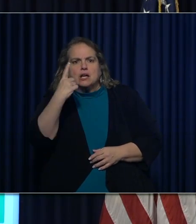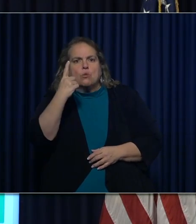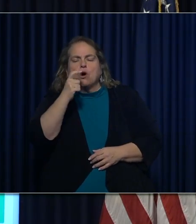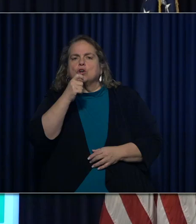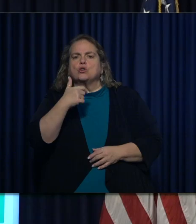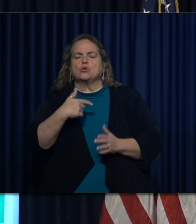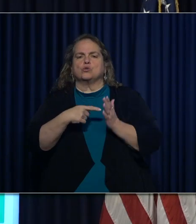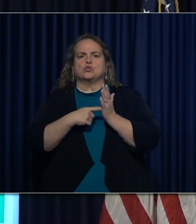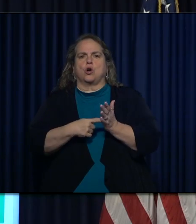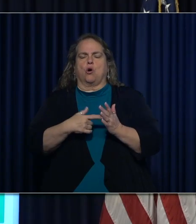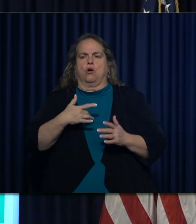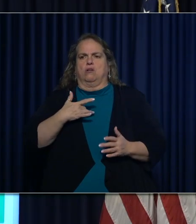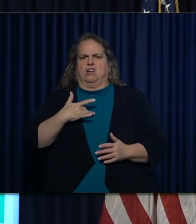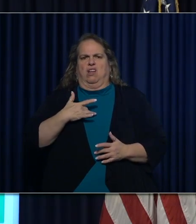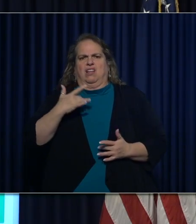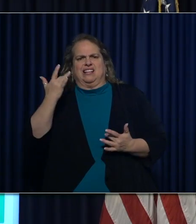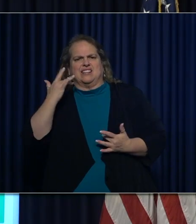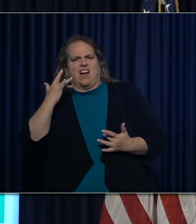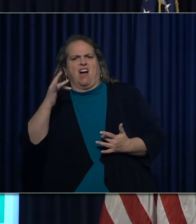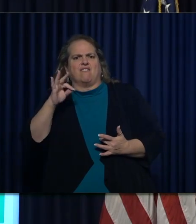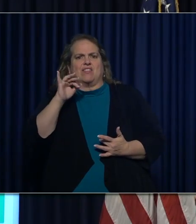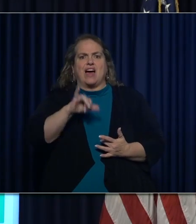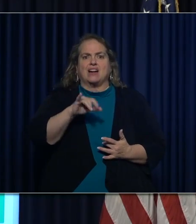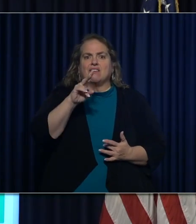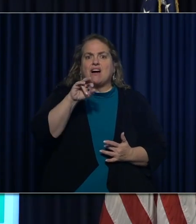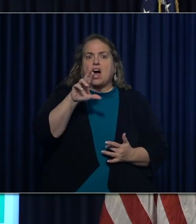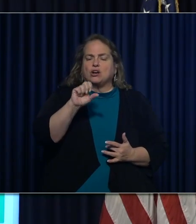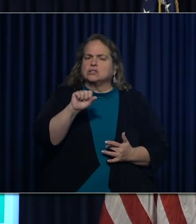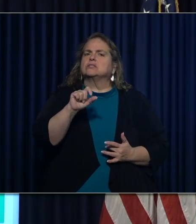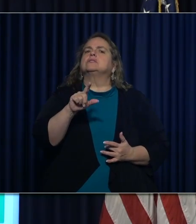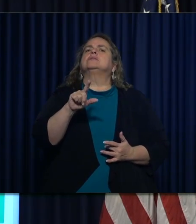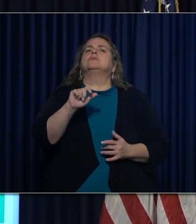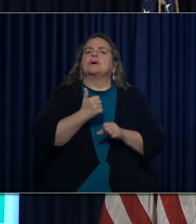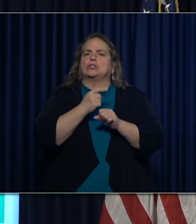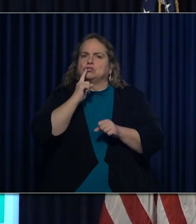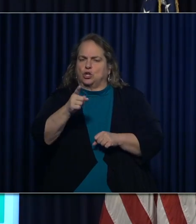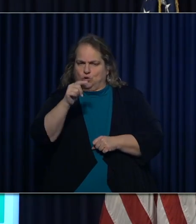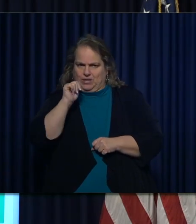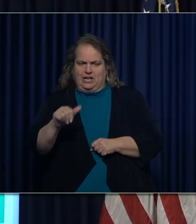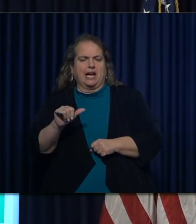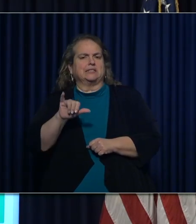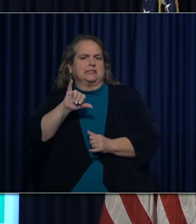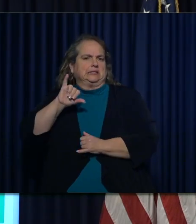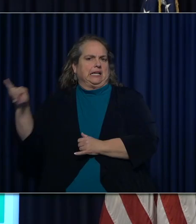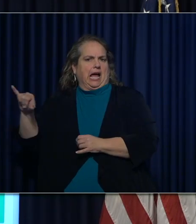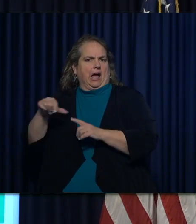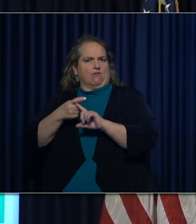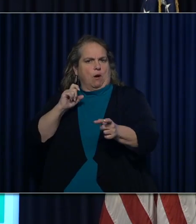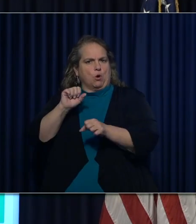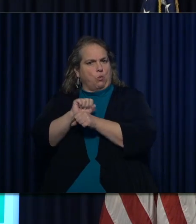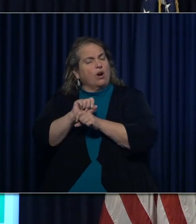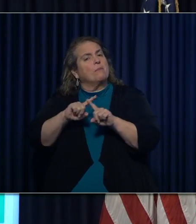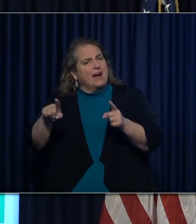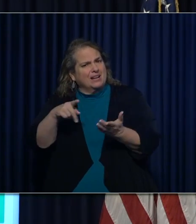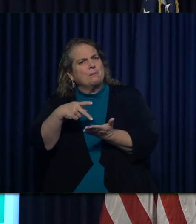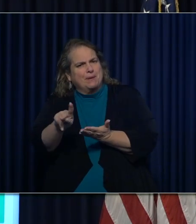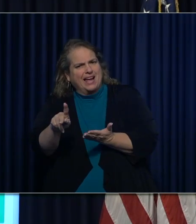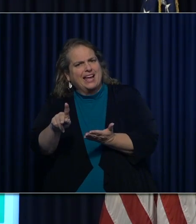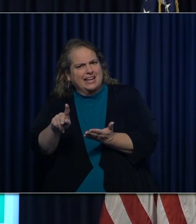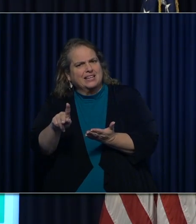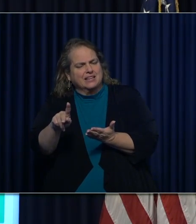show symptoms of this virus to be able to be away from work, but to be paid and